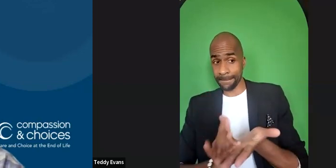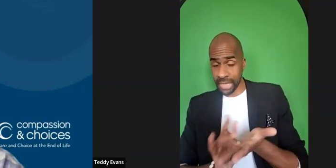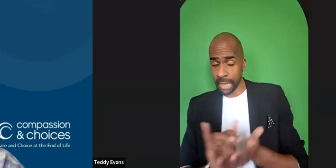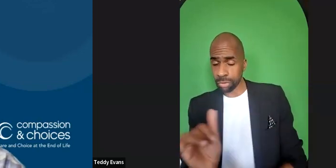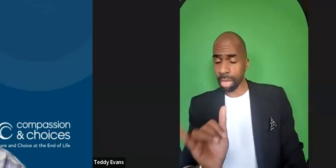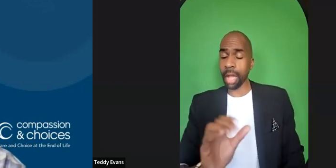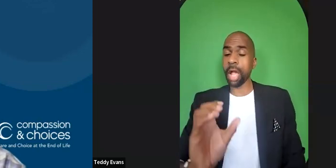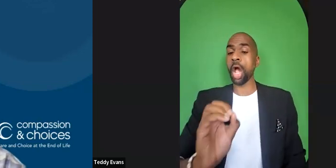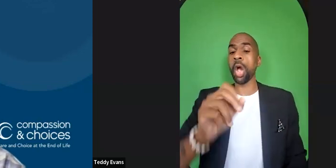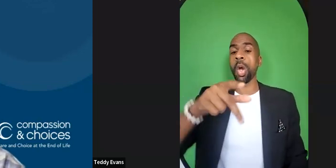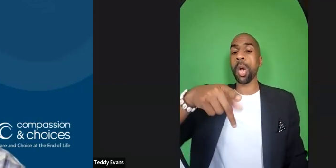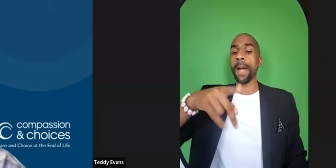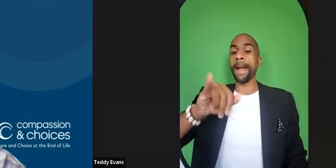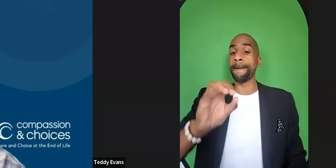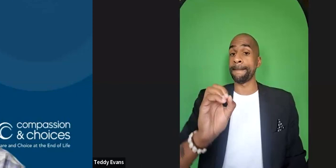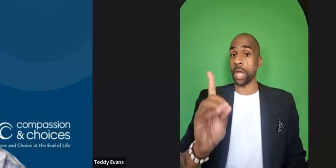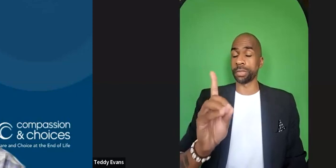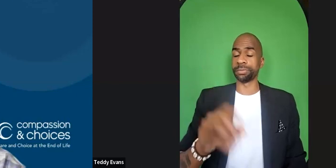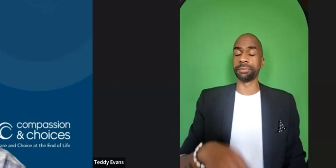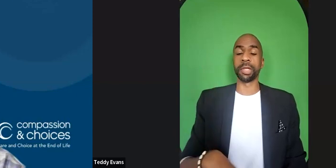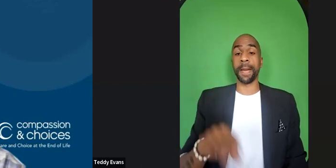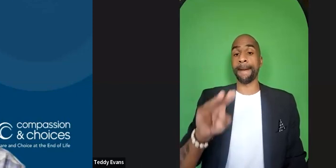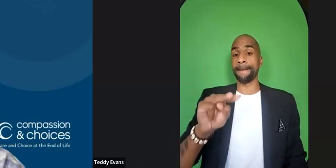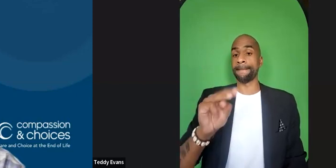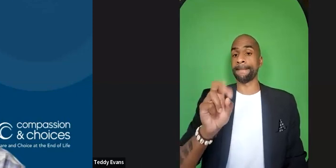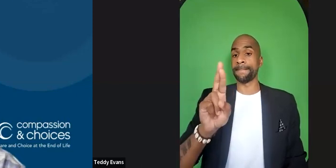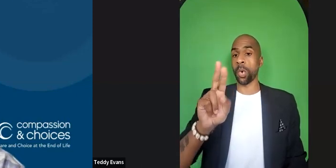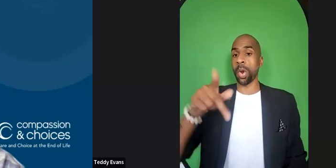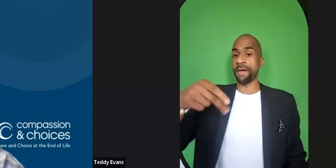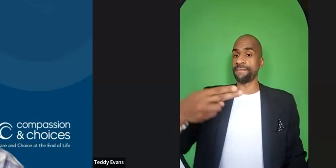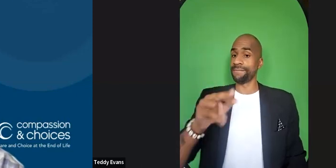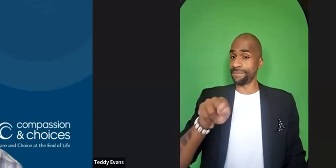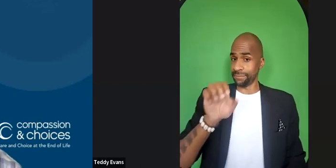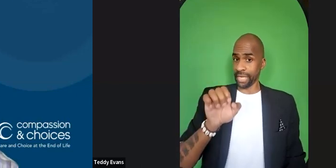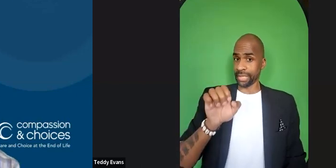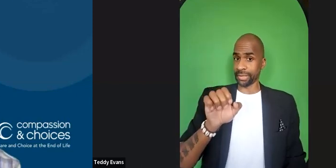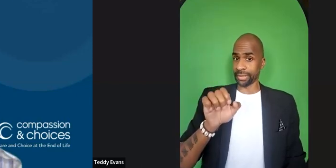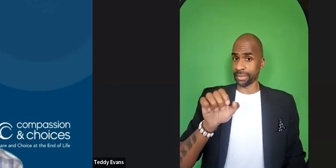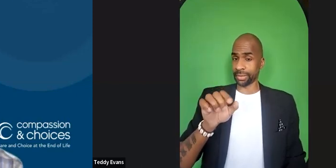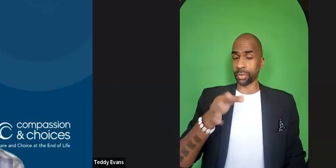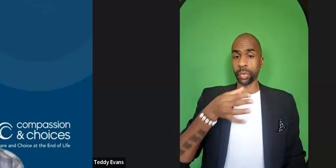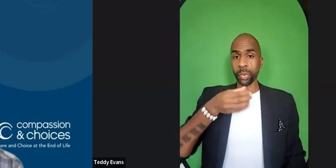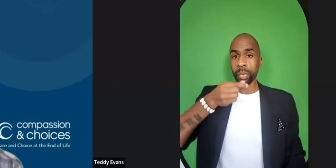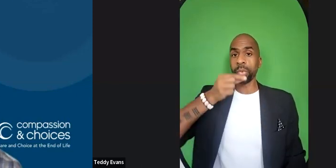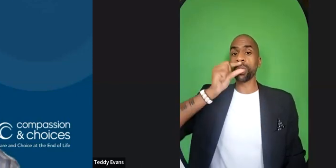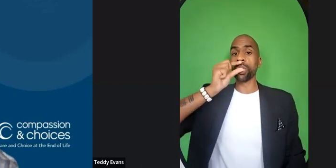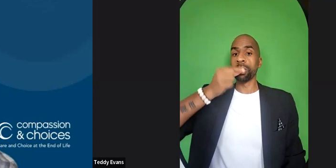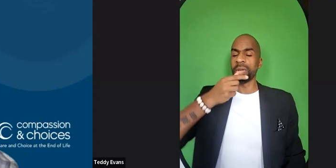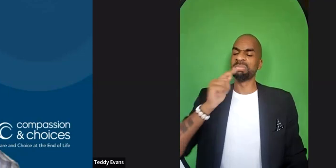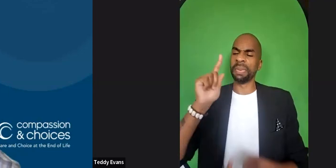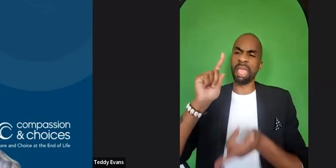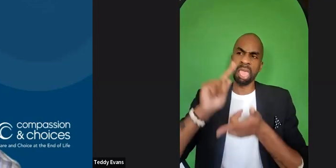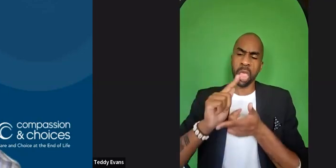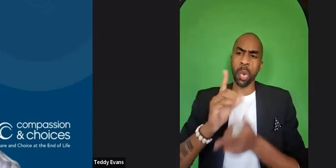example is morphine. Usually we give this in a liquid formulation and starting at a low dose, because those